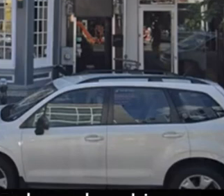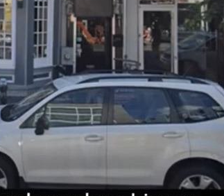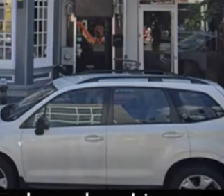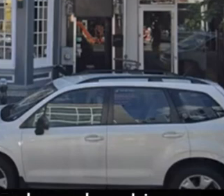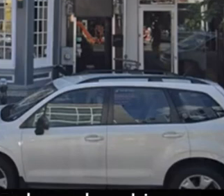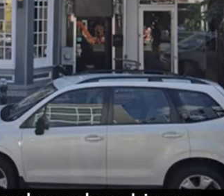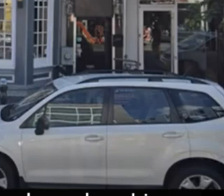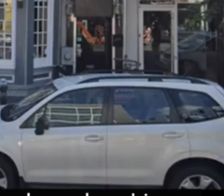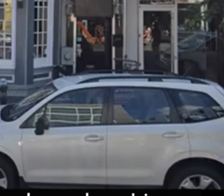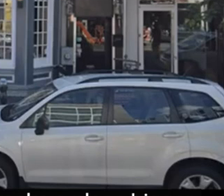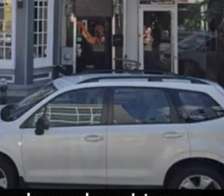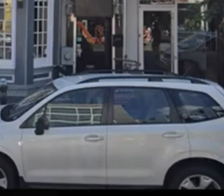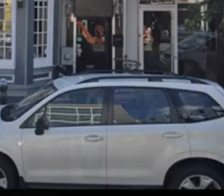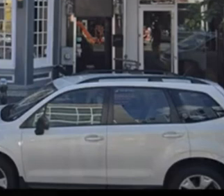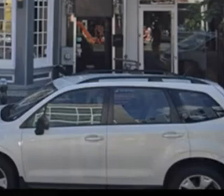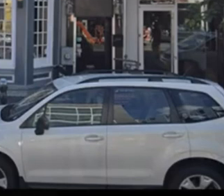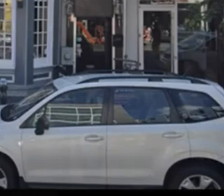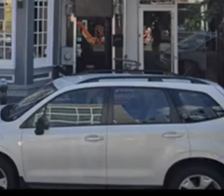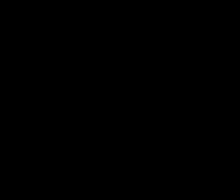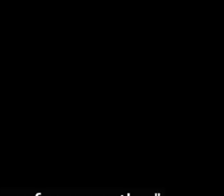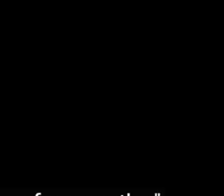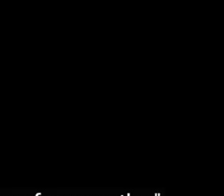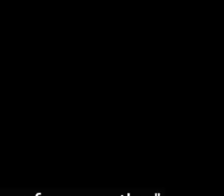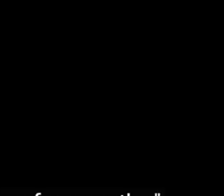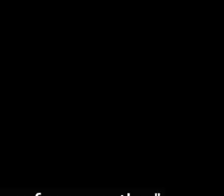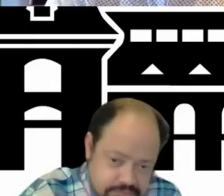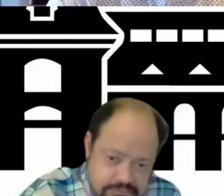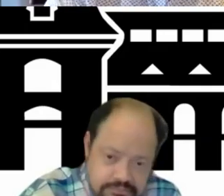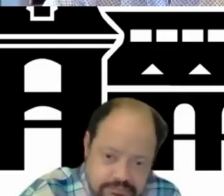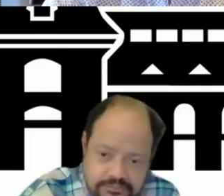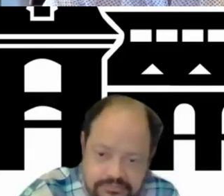Soon as you expand and make a place bigger, it's never the same.